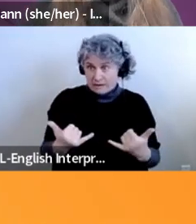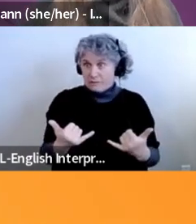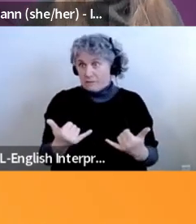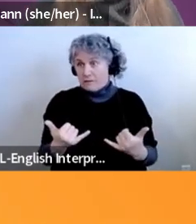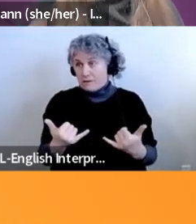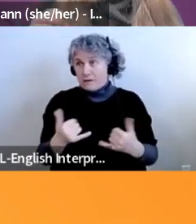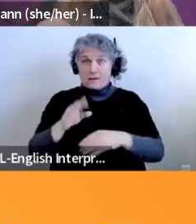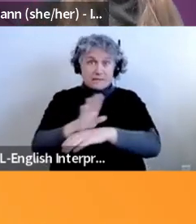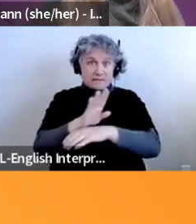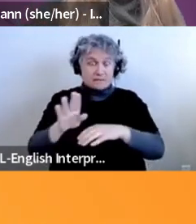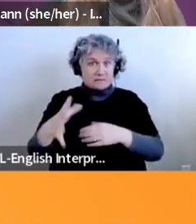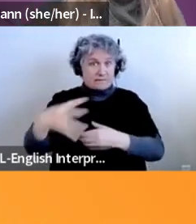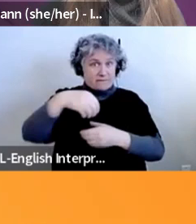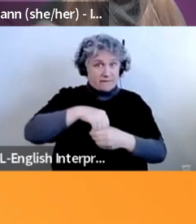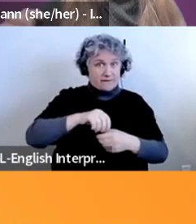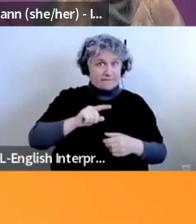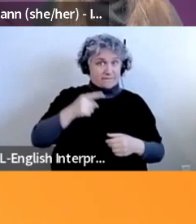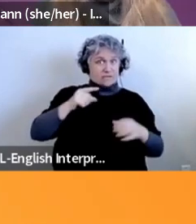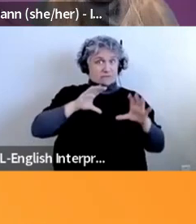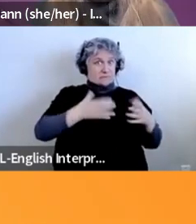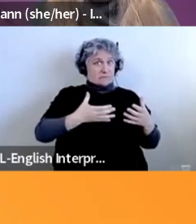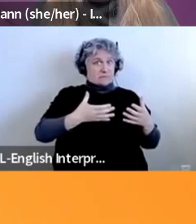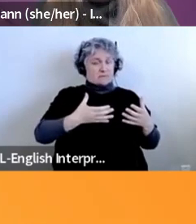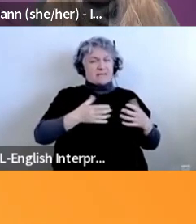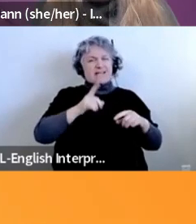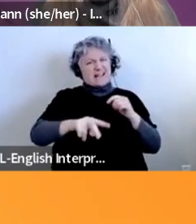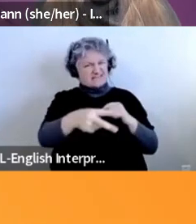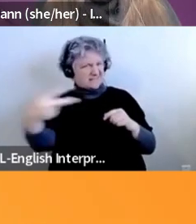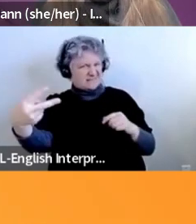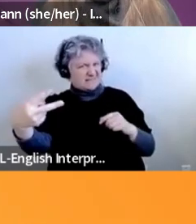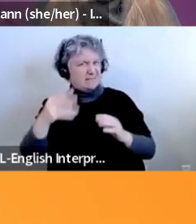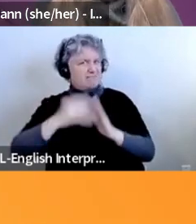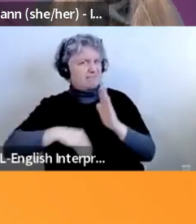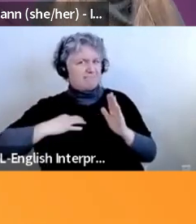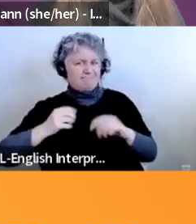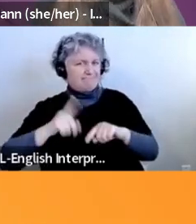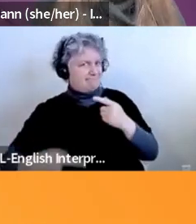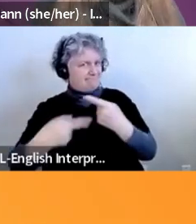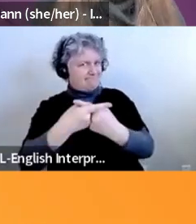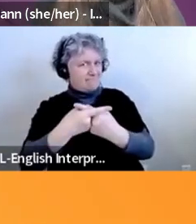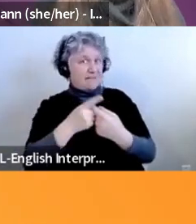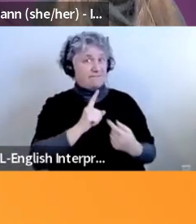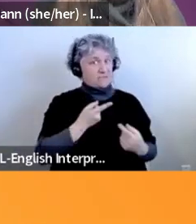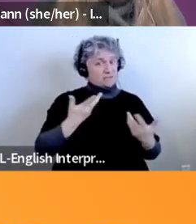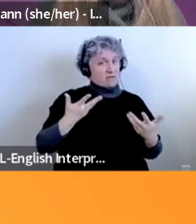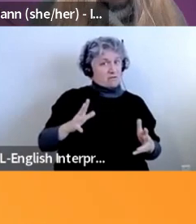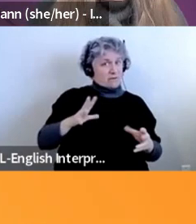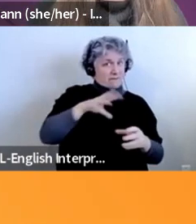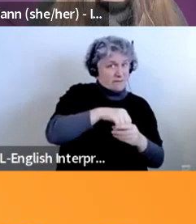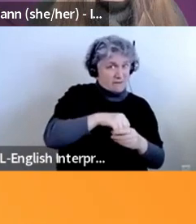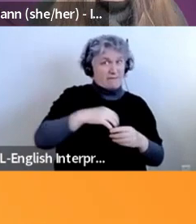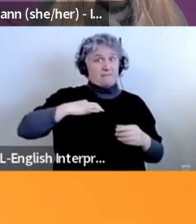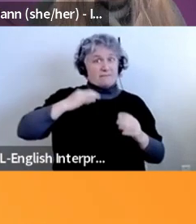you participated in cohort 1 of IDEA Fund, you cannot participate again. So just wanted to say that earlier on in the interest